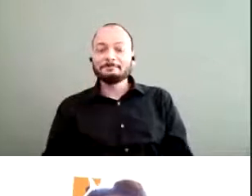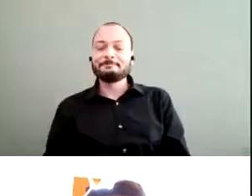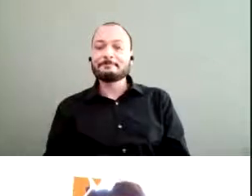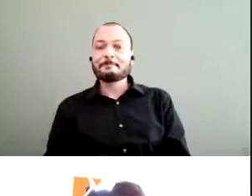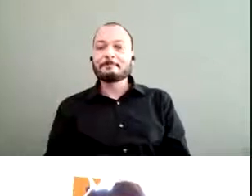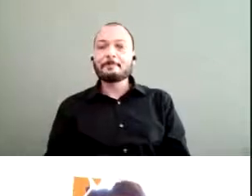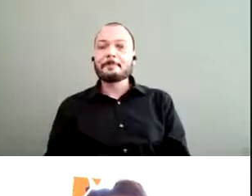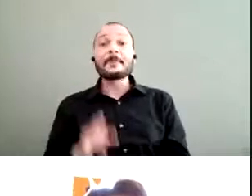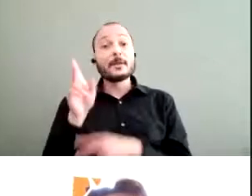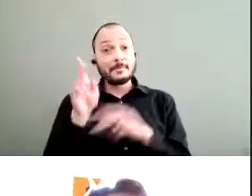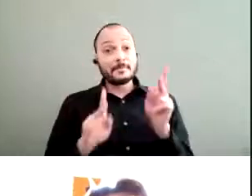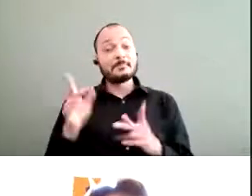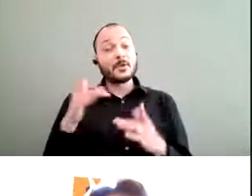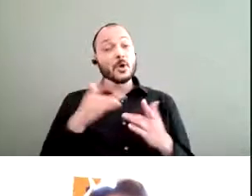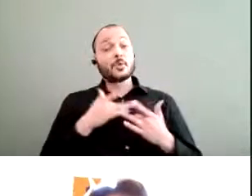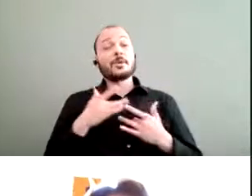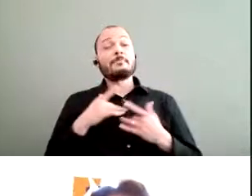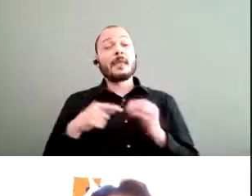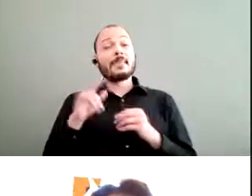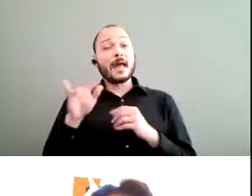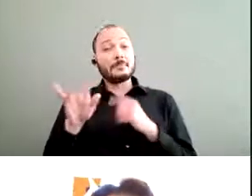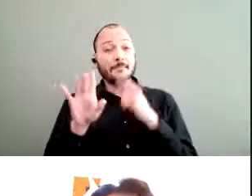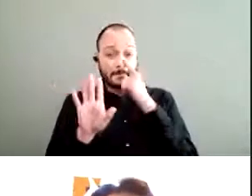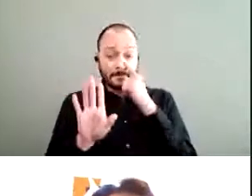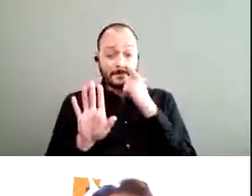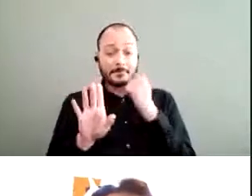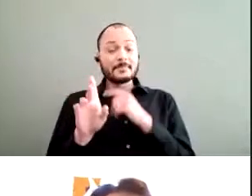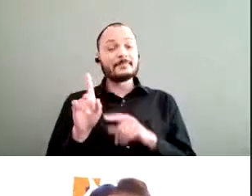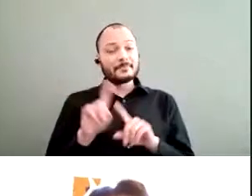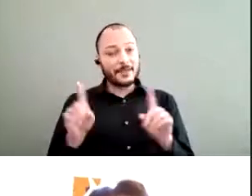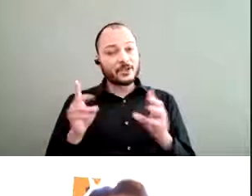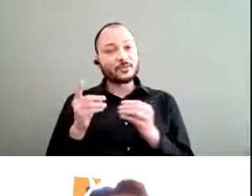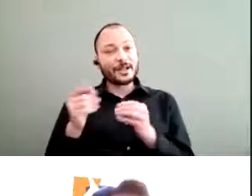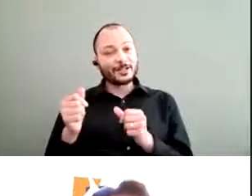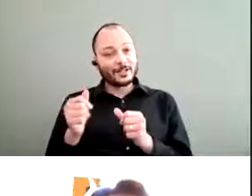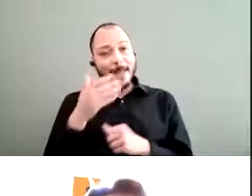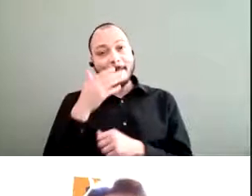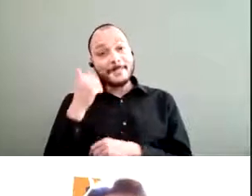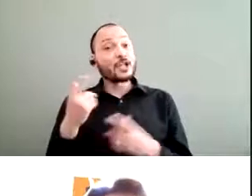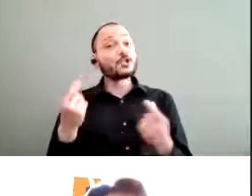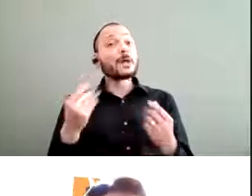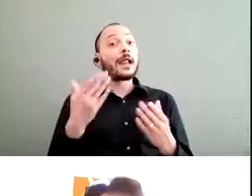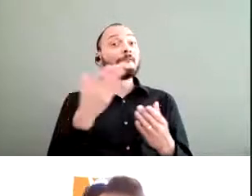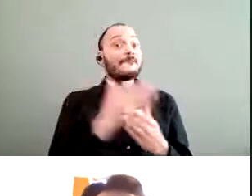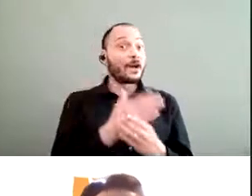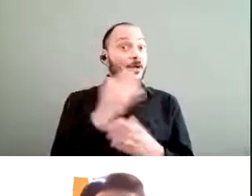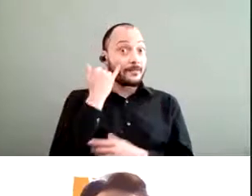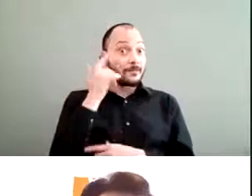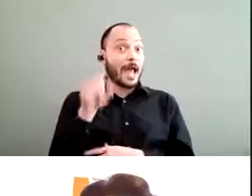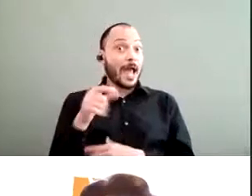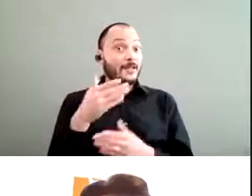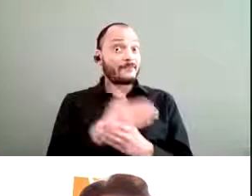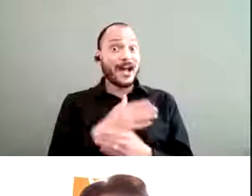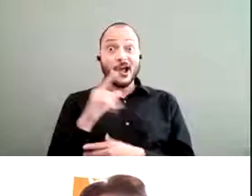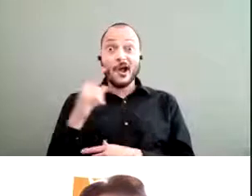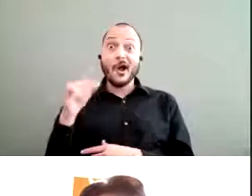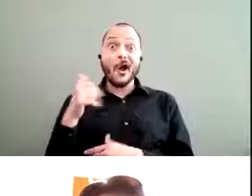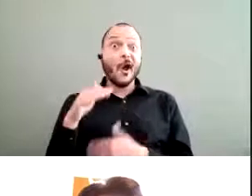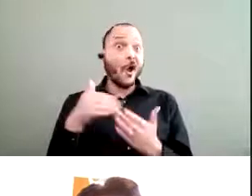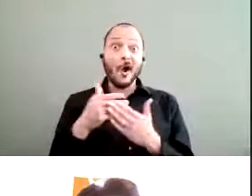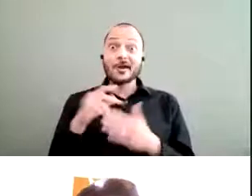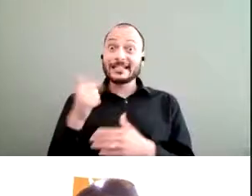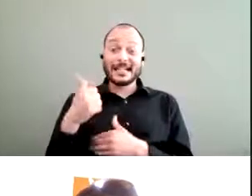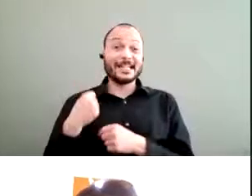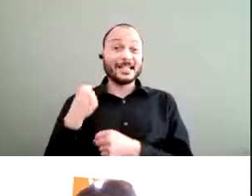people do worry about that, but there is a resolution and it's better to file them. Even if you have to file all 10 years now,